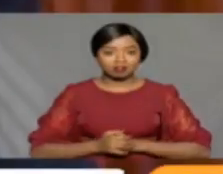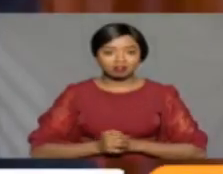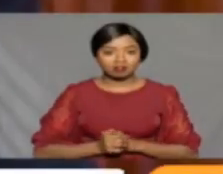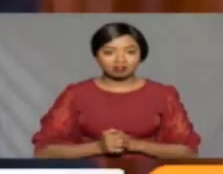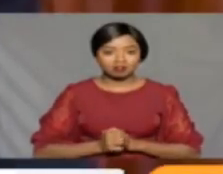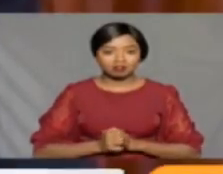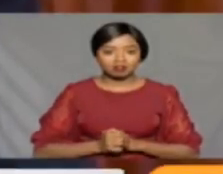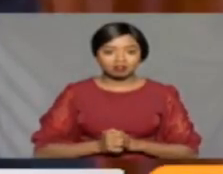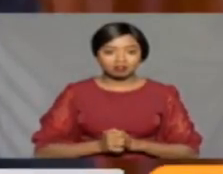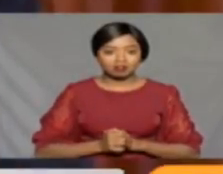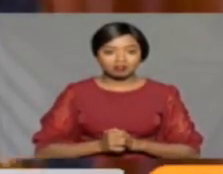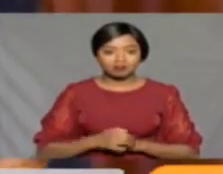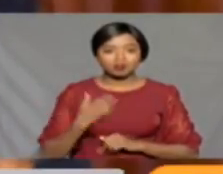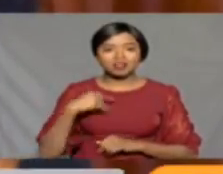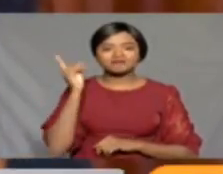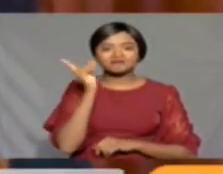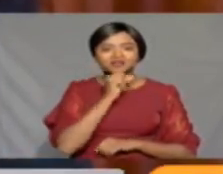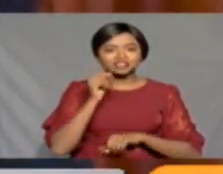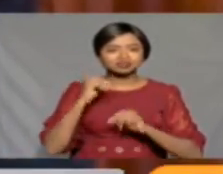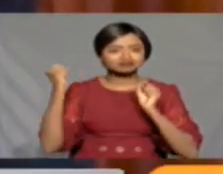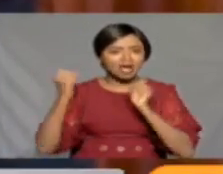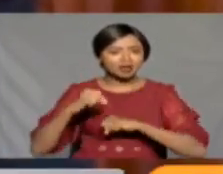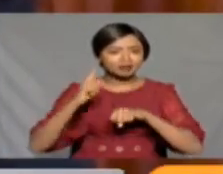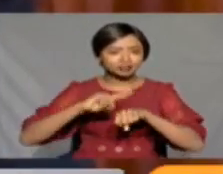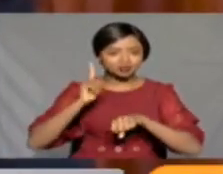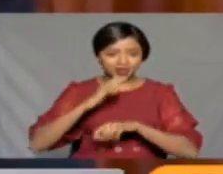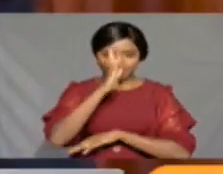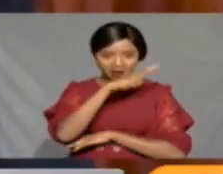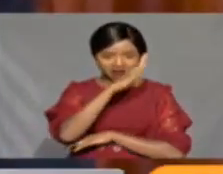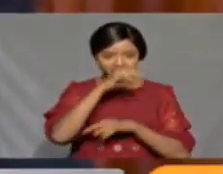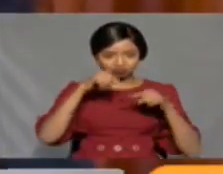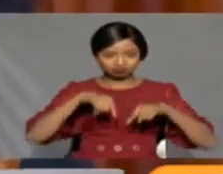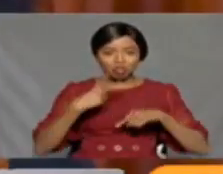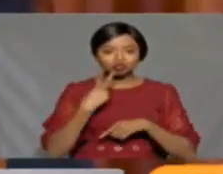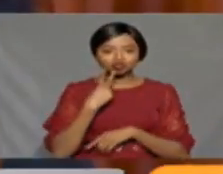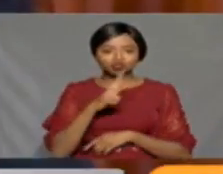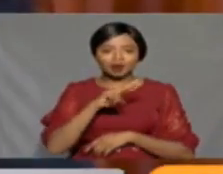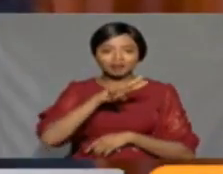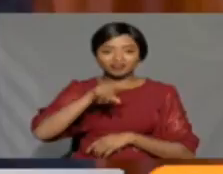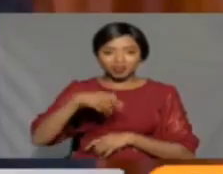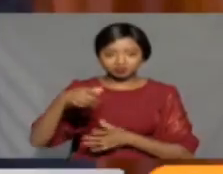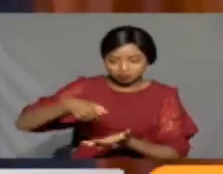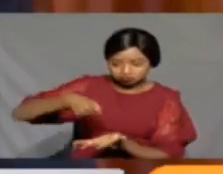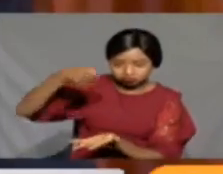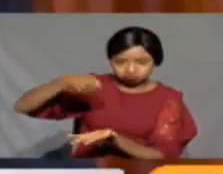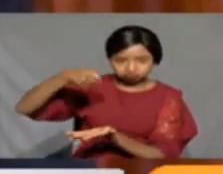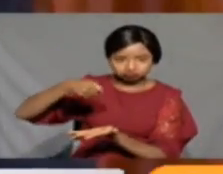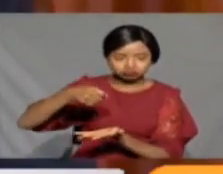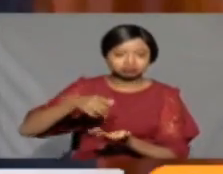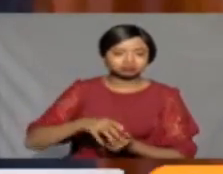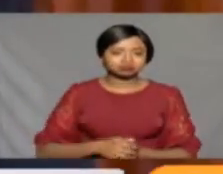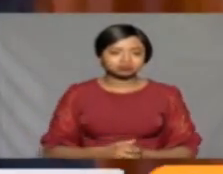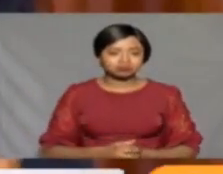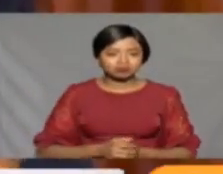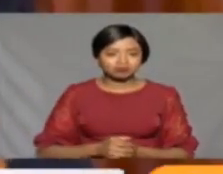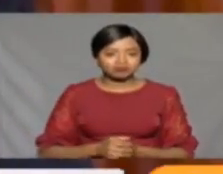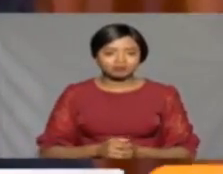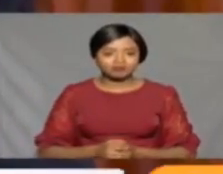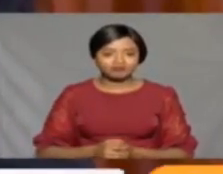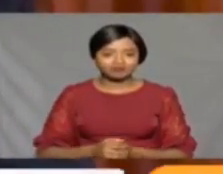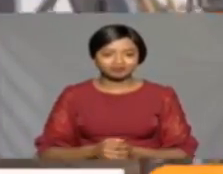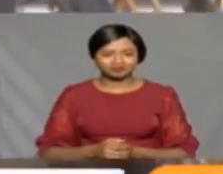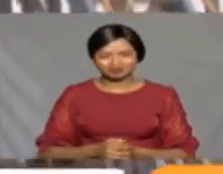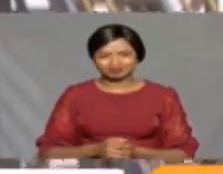Our first deal was concluded this afternoon, 200,000 barrels at a